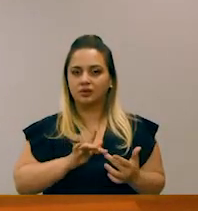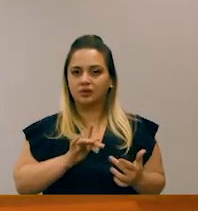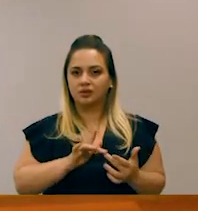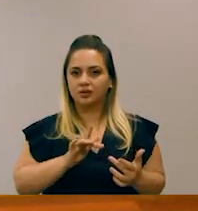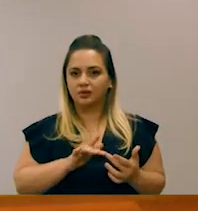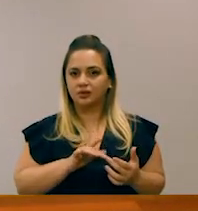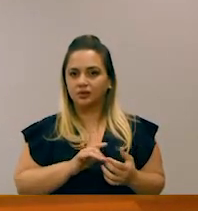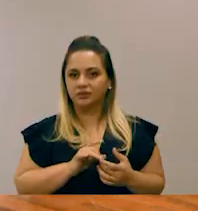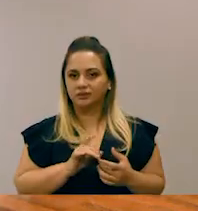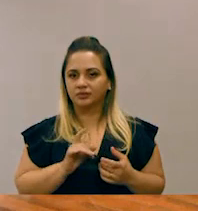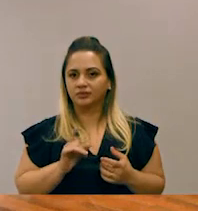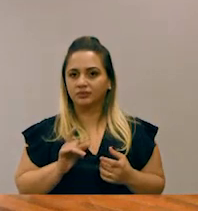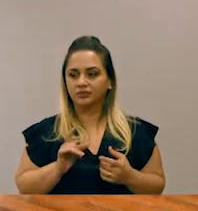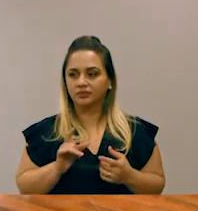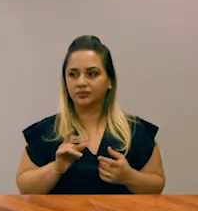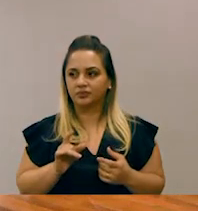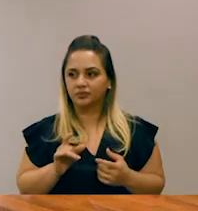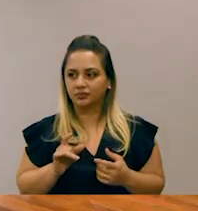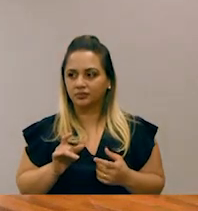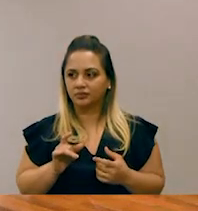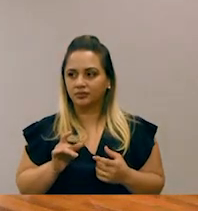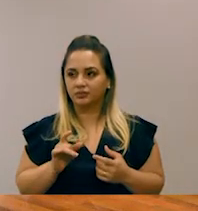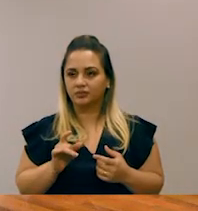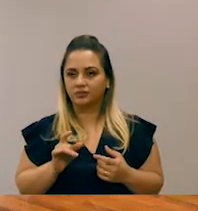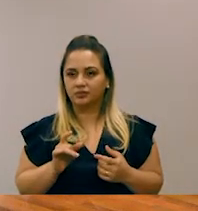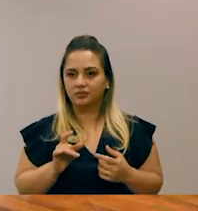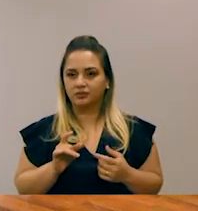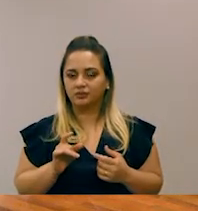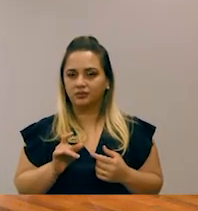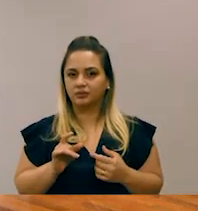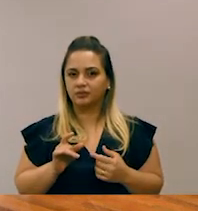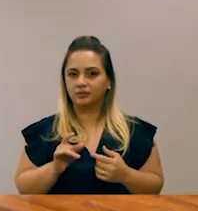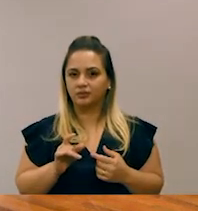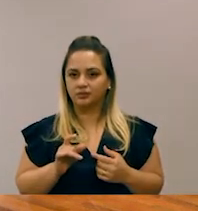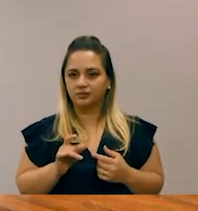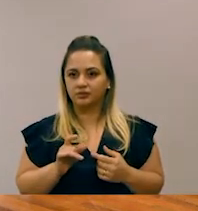topic. Another question for Rafael.